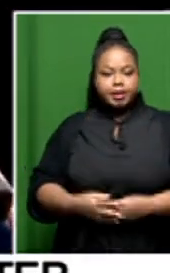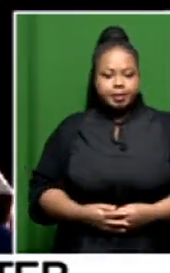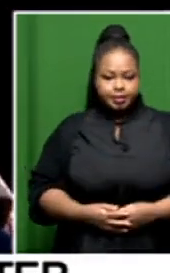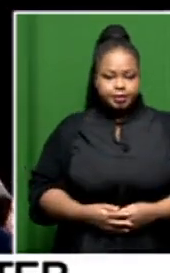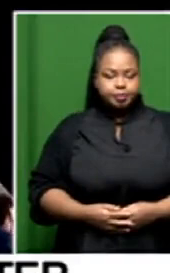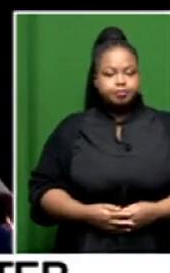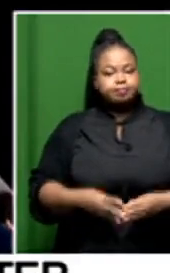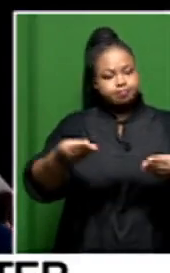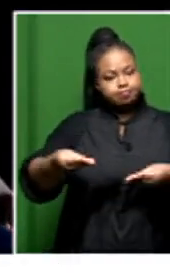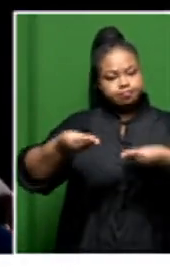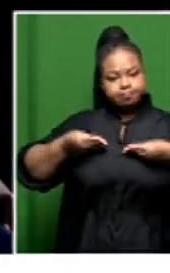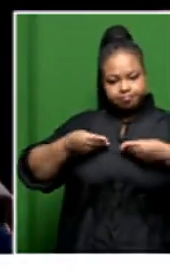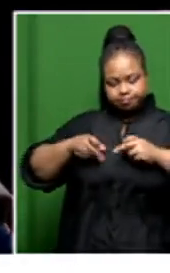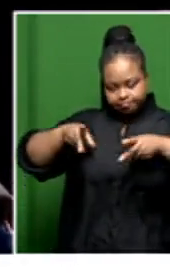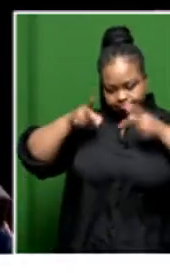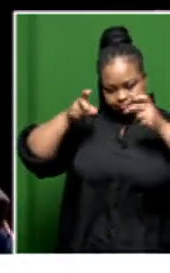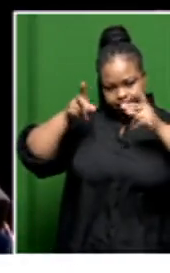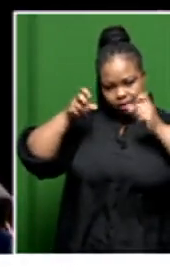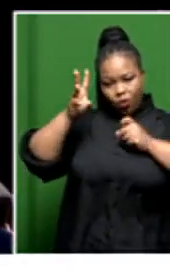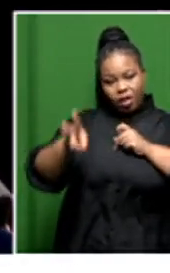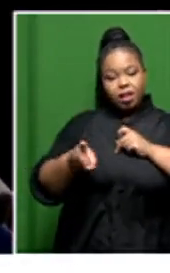will listen. We will hear you.